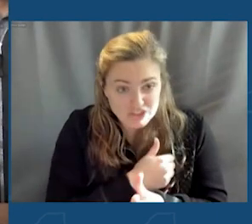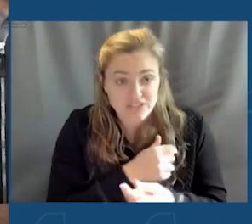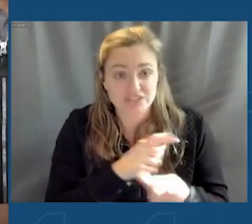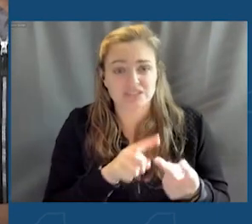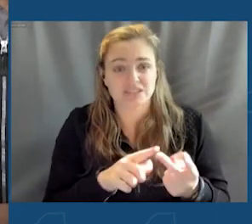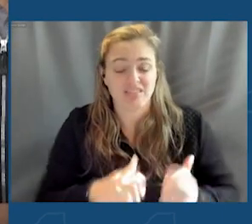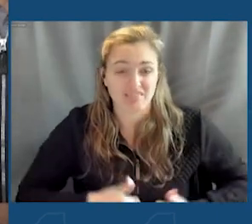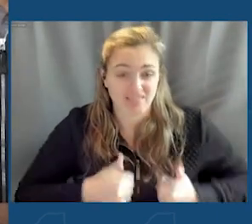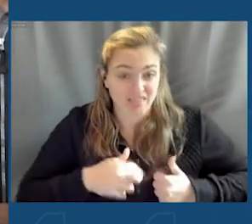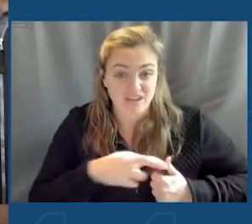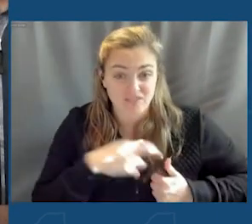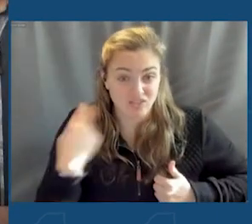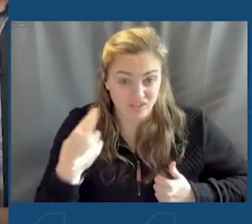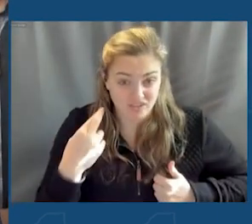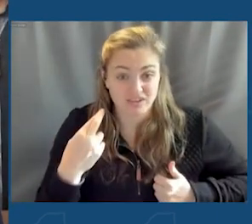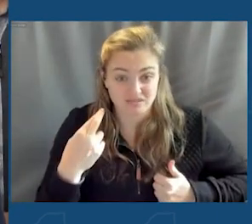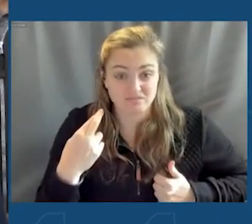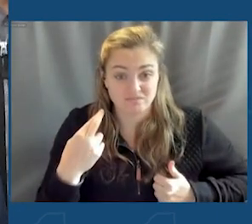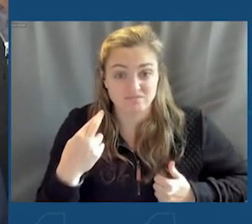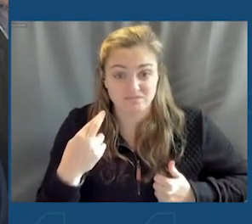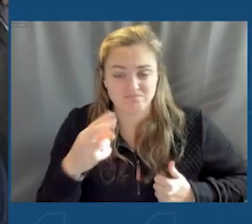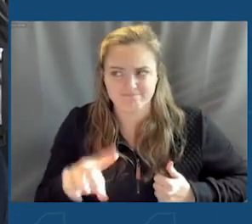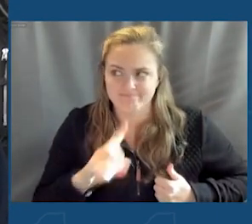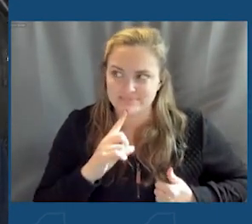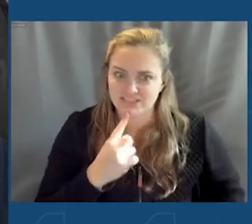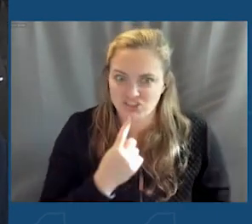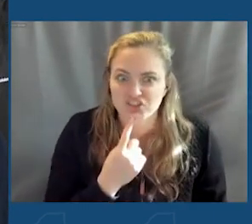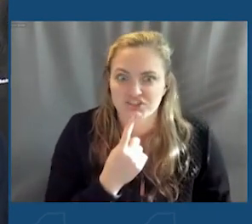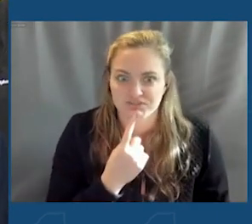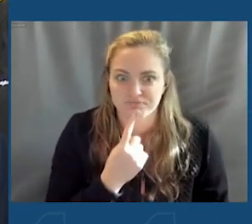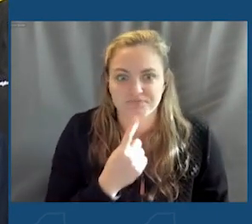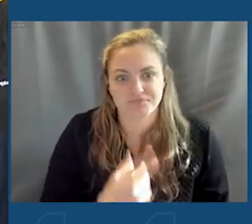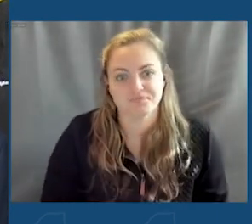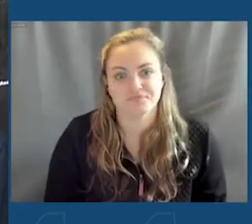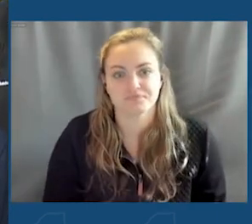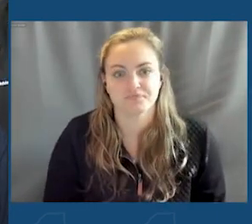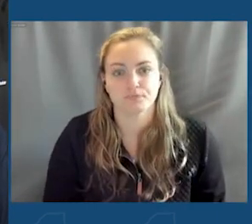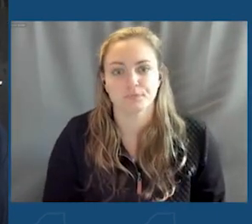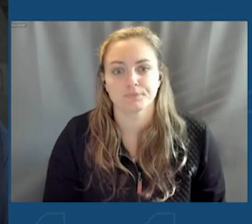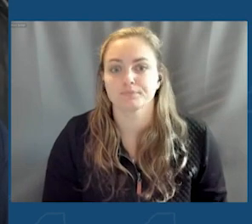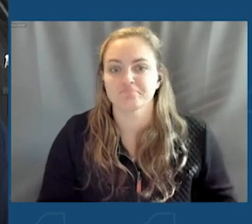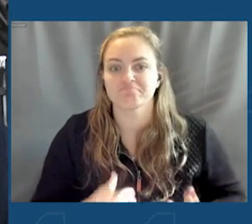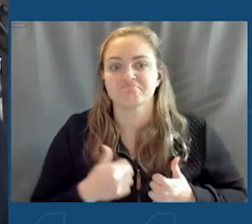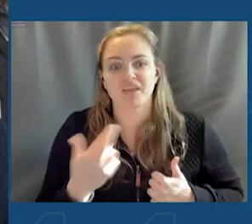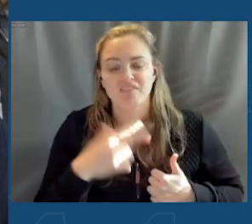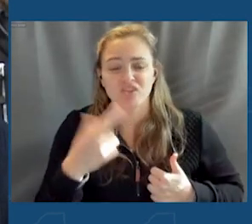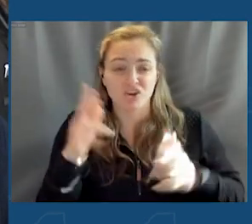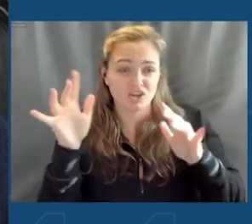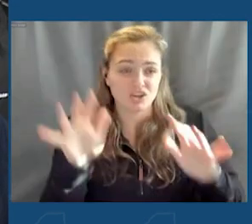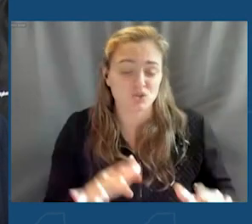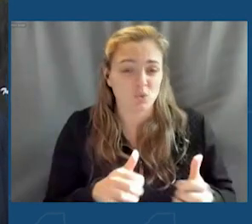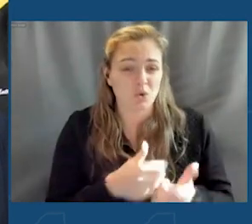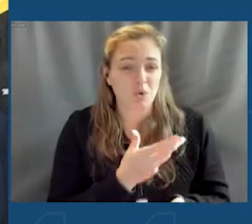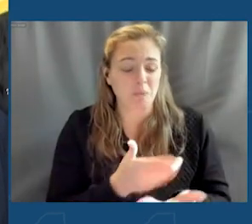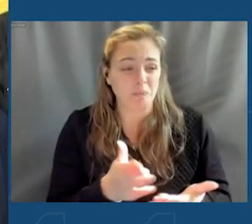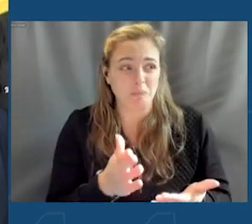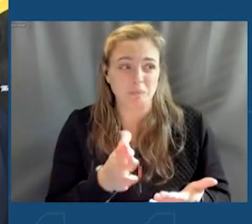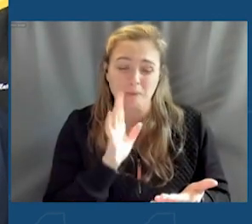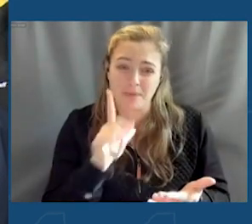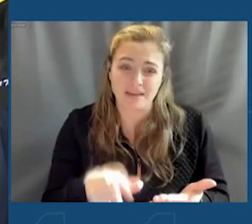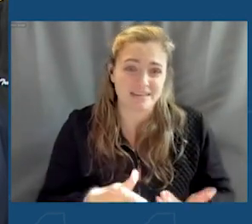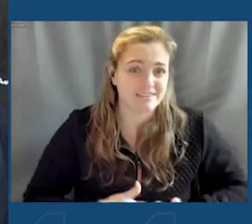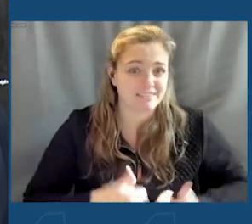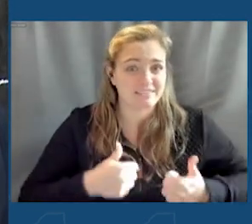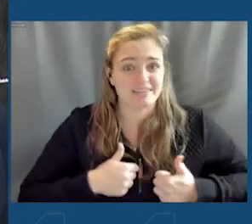life-threatening. And that's the seriousness with which we're taking this, that this is a life-threatening storm. We may need life-saving actions or